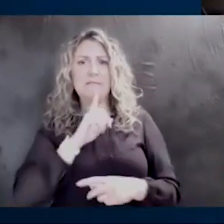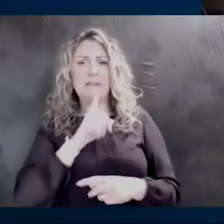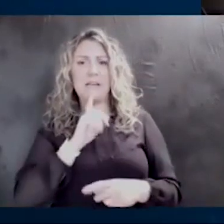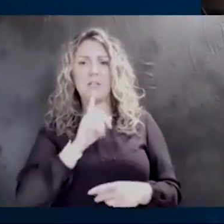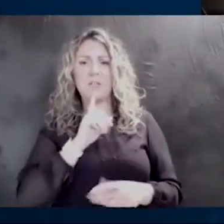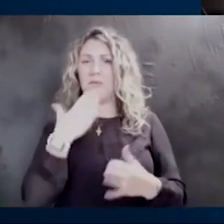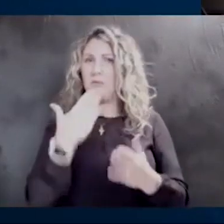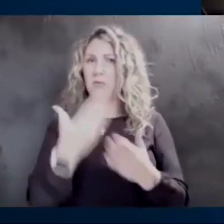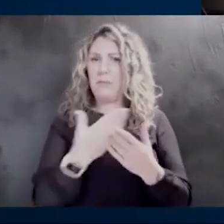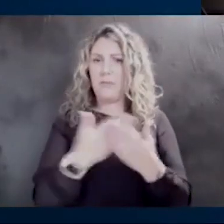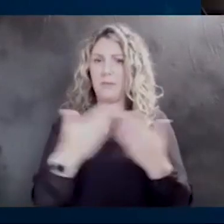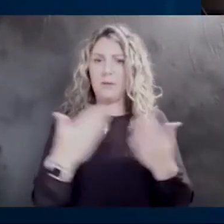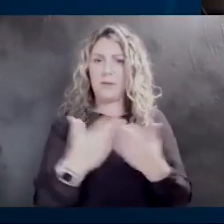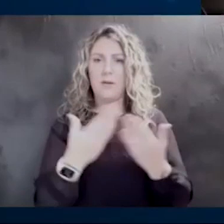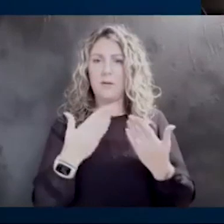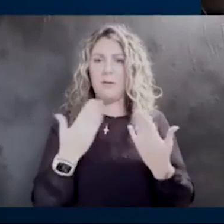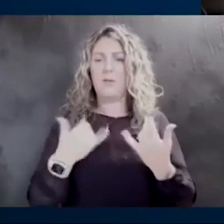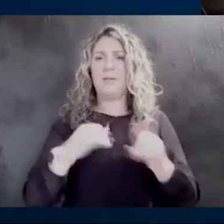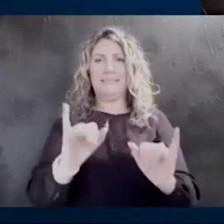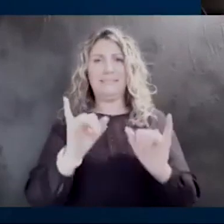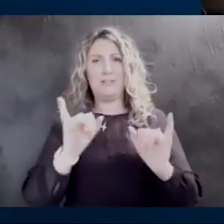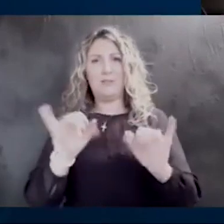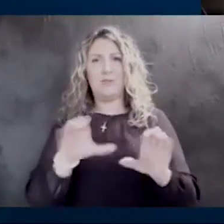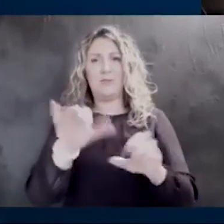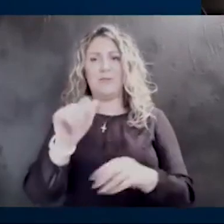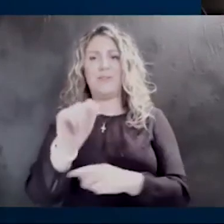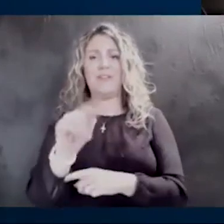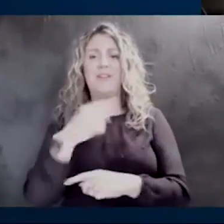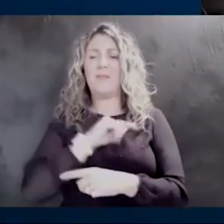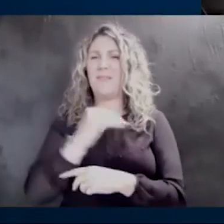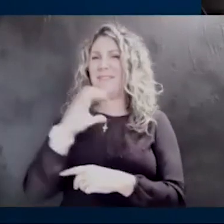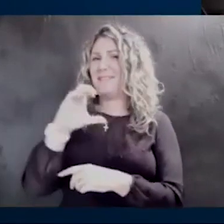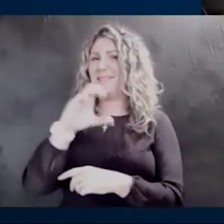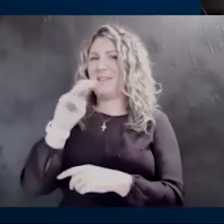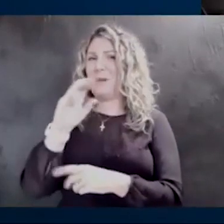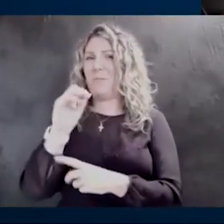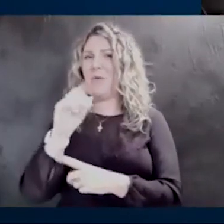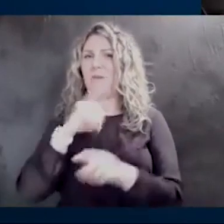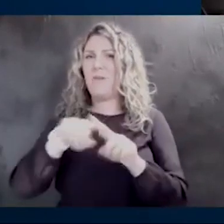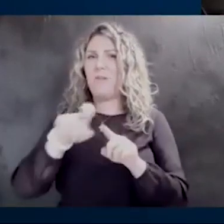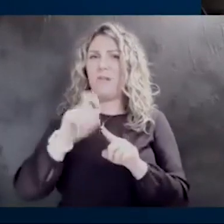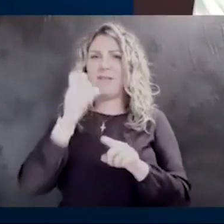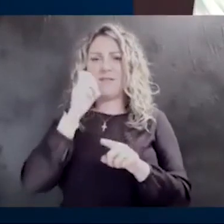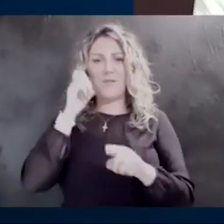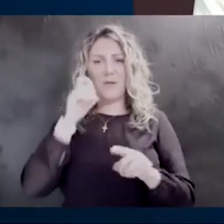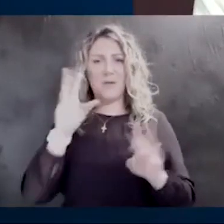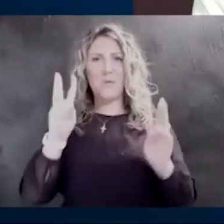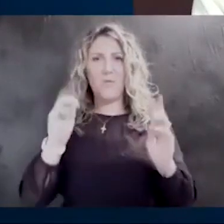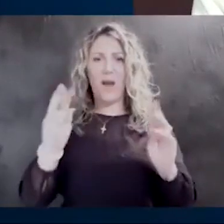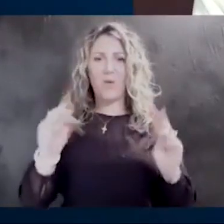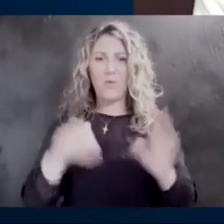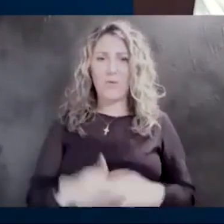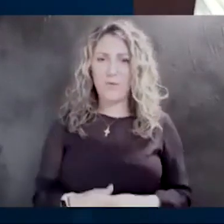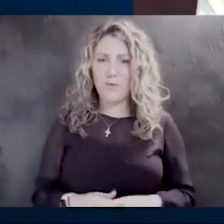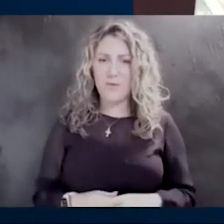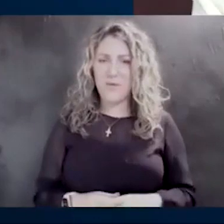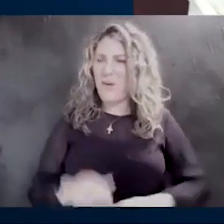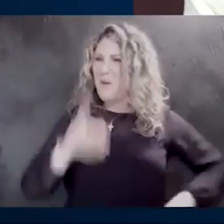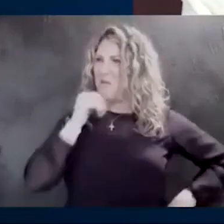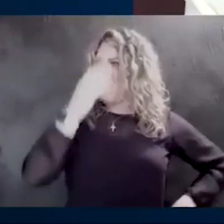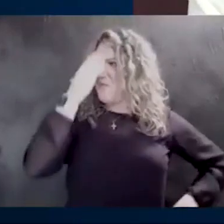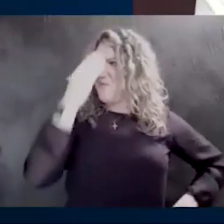We're going to keep doing it. You know, it's funny because we had our CMO call yesterday. We said at the end, we're like, wow. Who knew we could all work well together? Right?